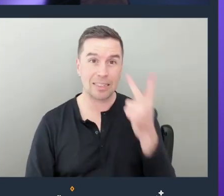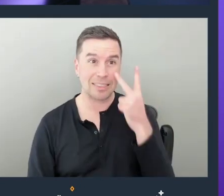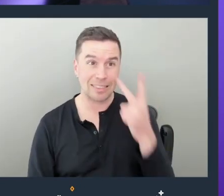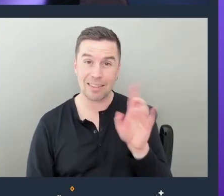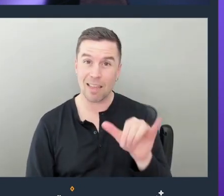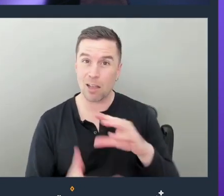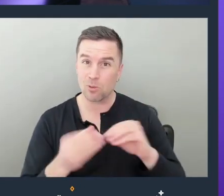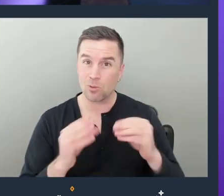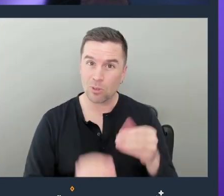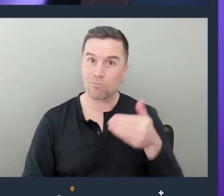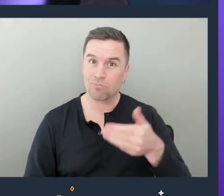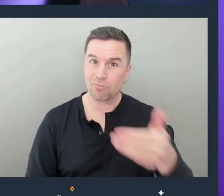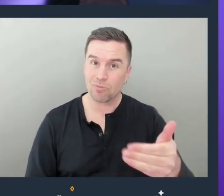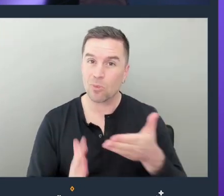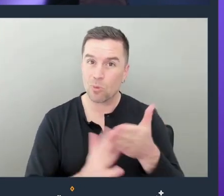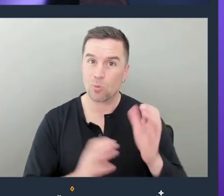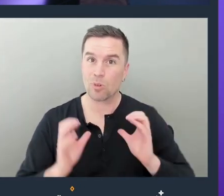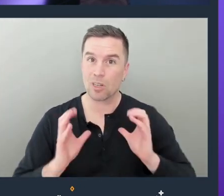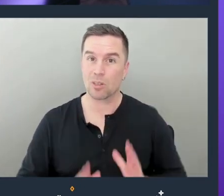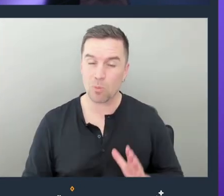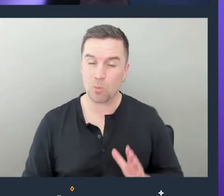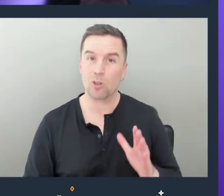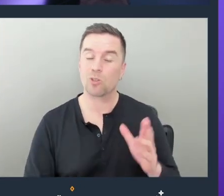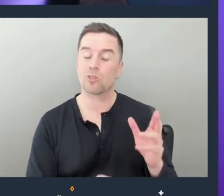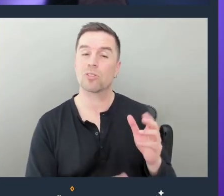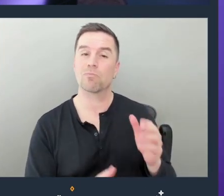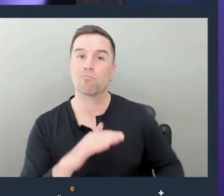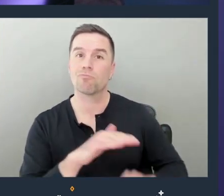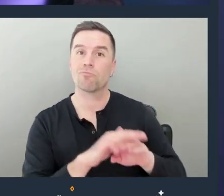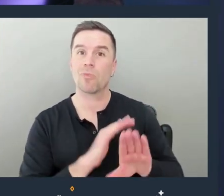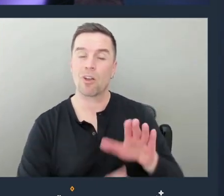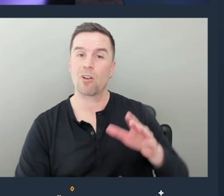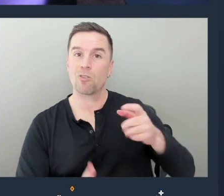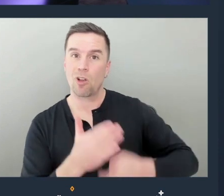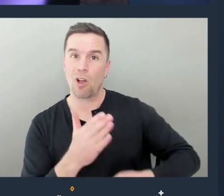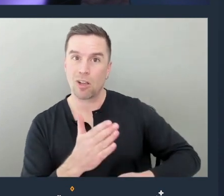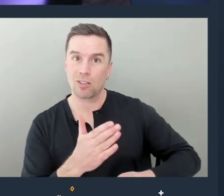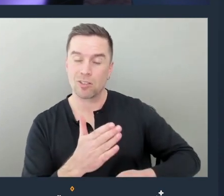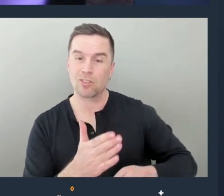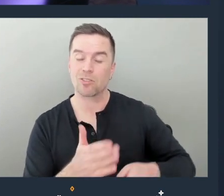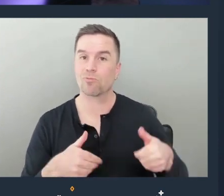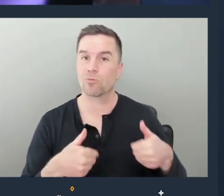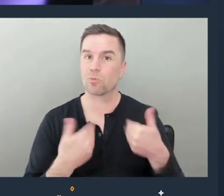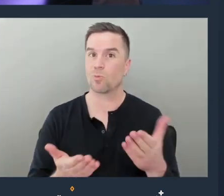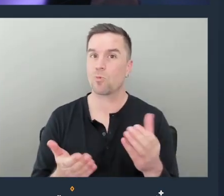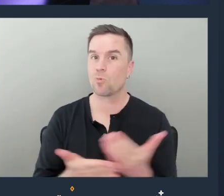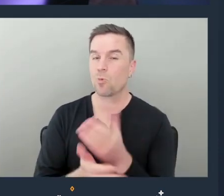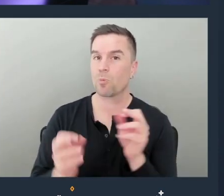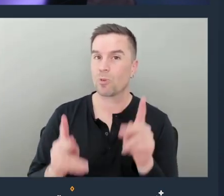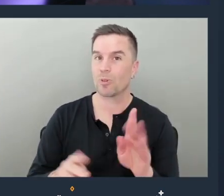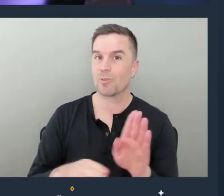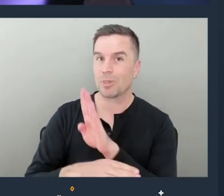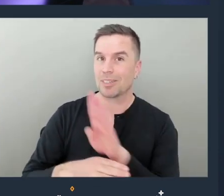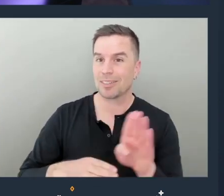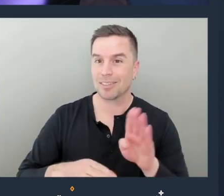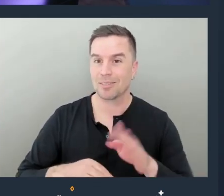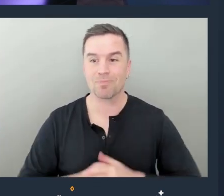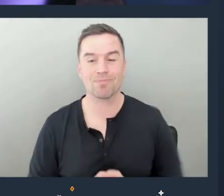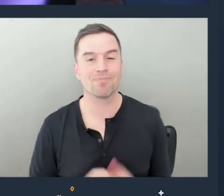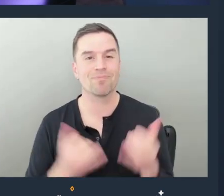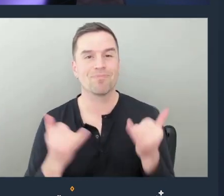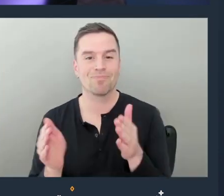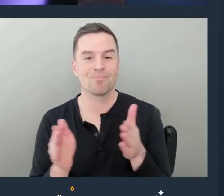that they optimize their costs, leading directly to unlocking new opportunities for their business. Now, I want to shift for a moment to talk about